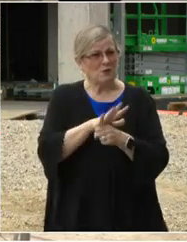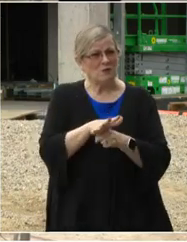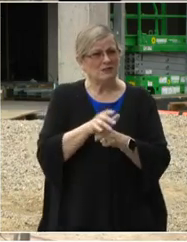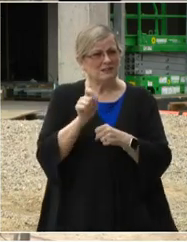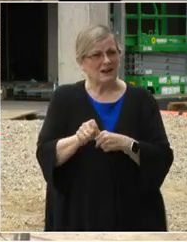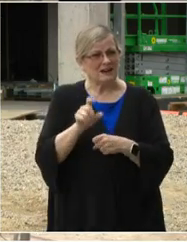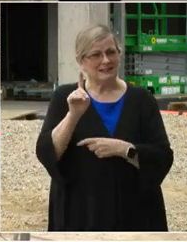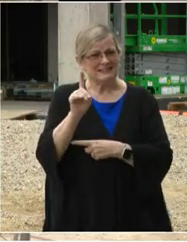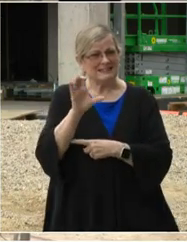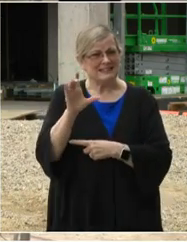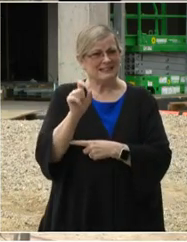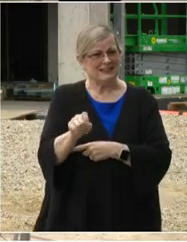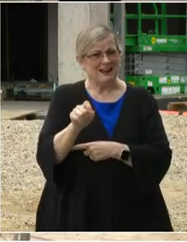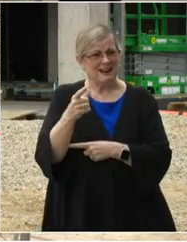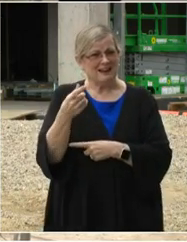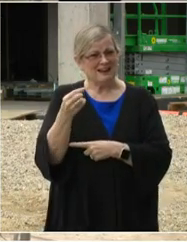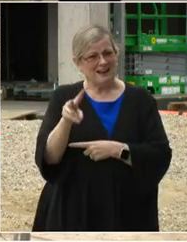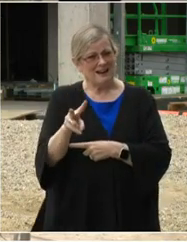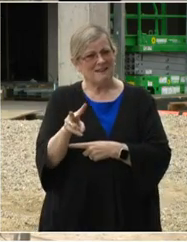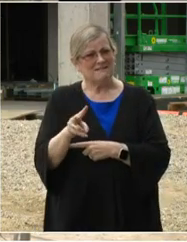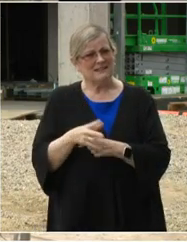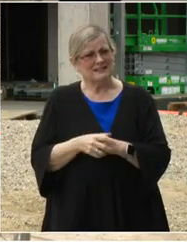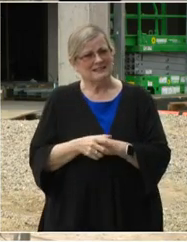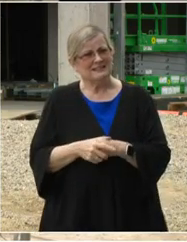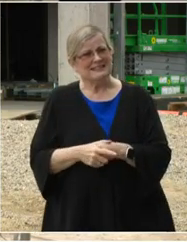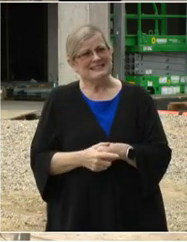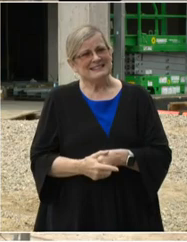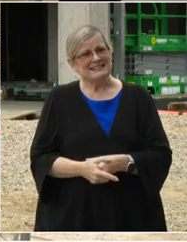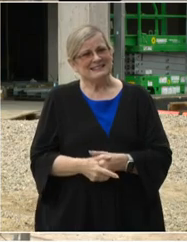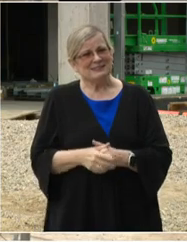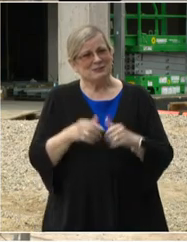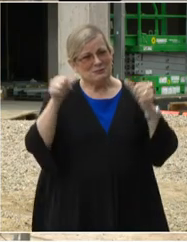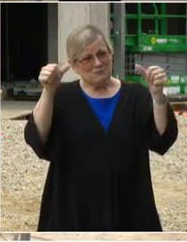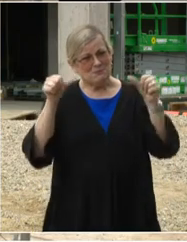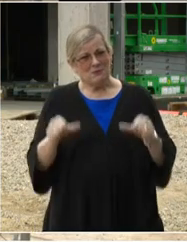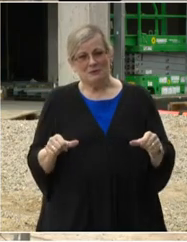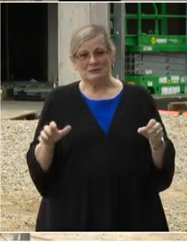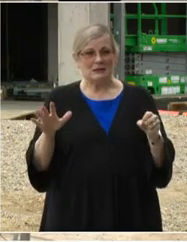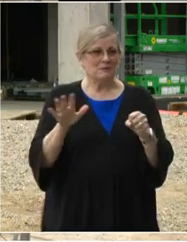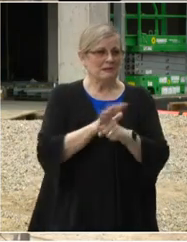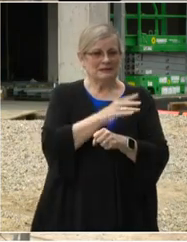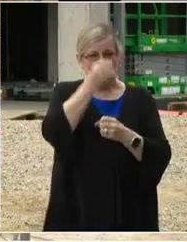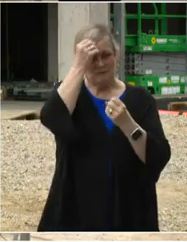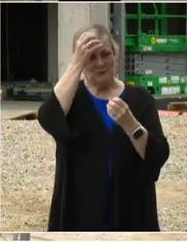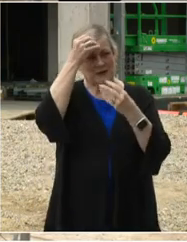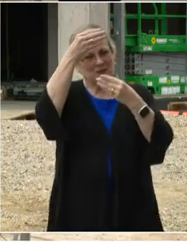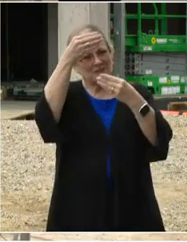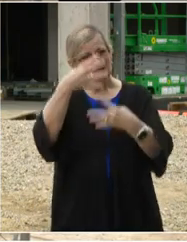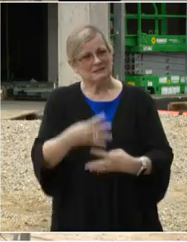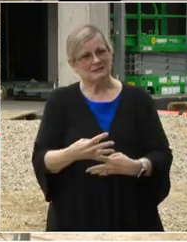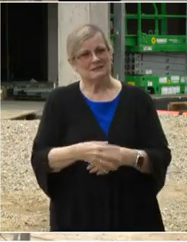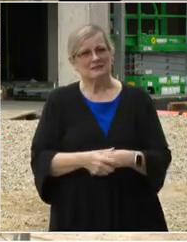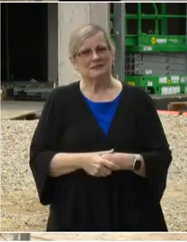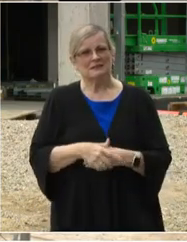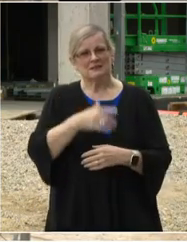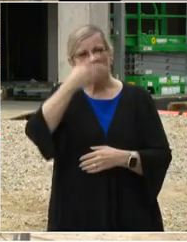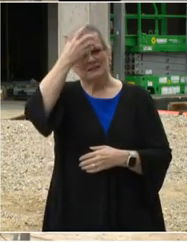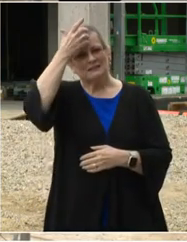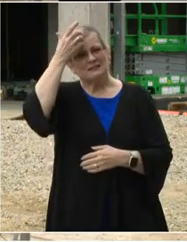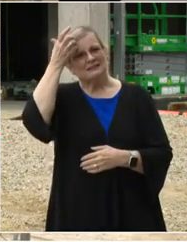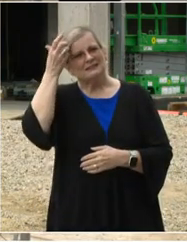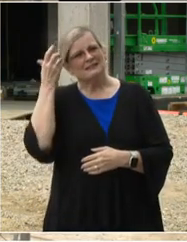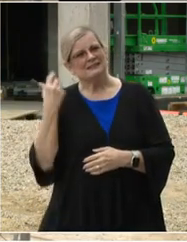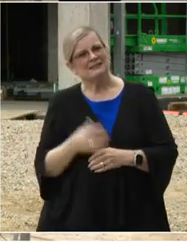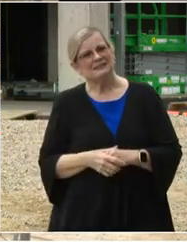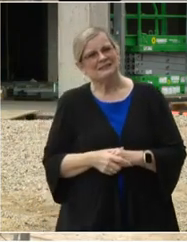coronavirus.dc.gov, and we have posted a lot of information about the vaccines online. Will the sites stay open at the level they're